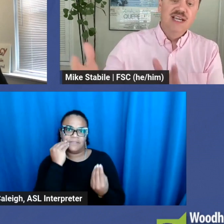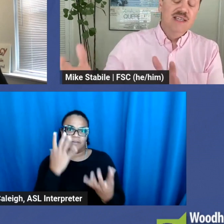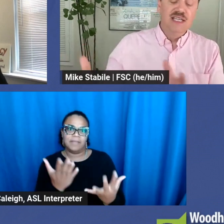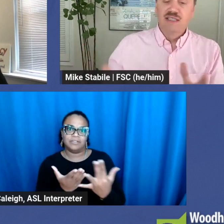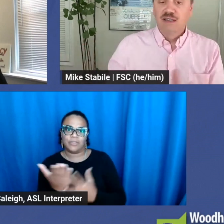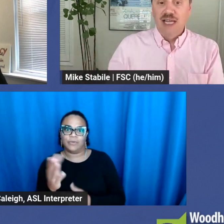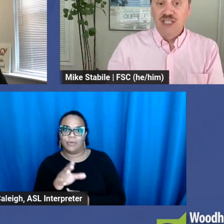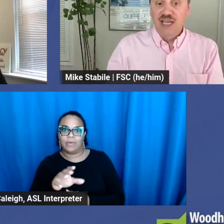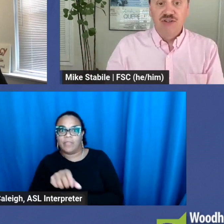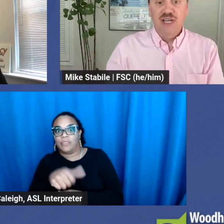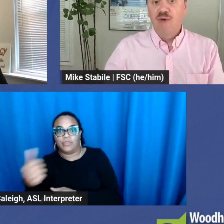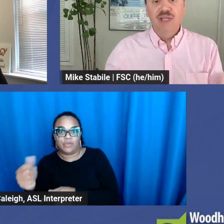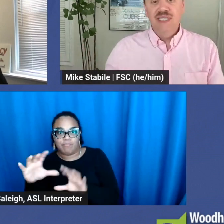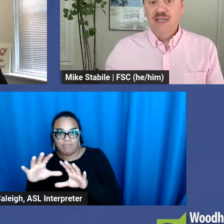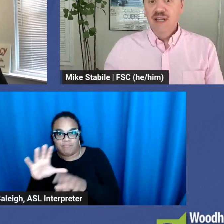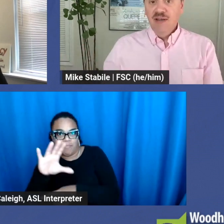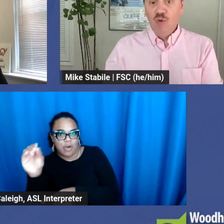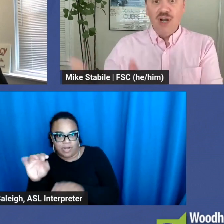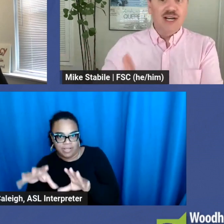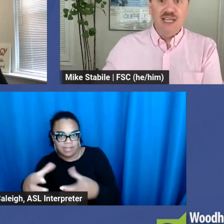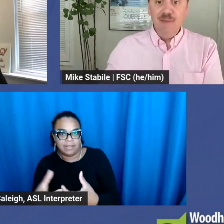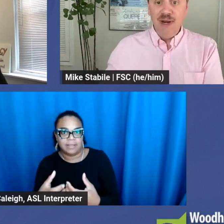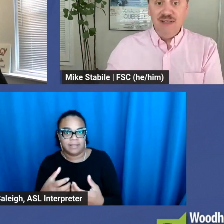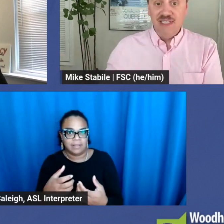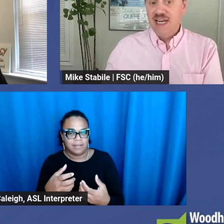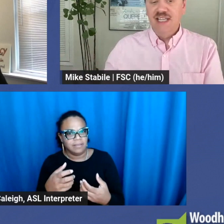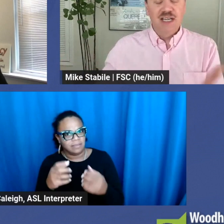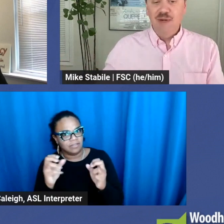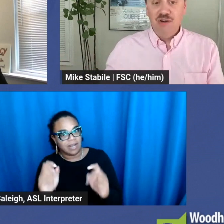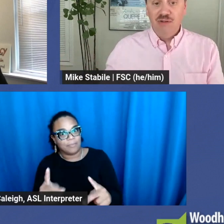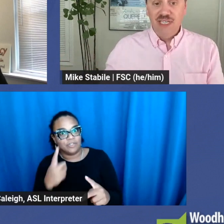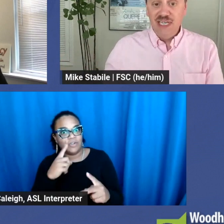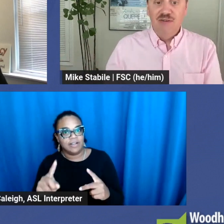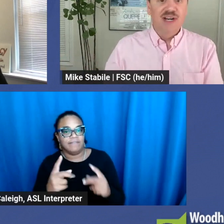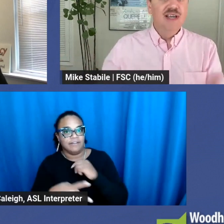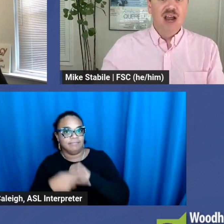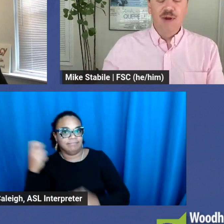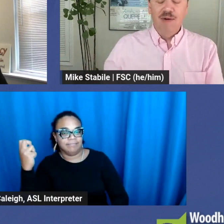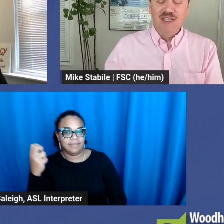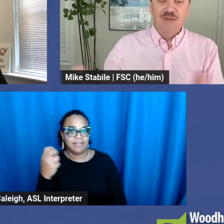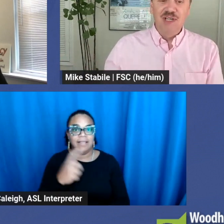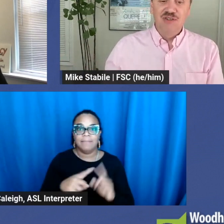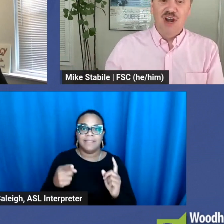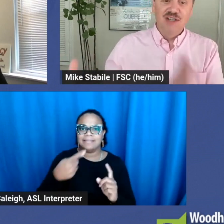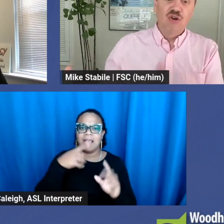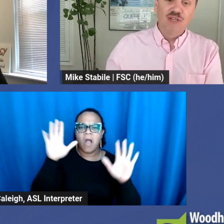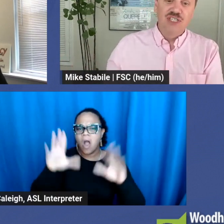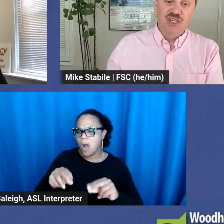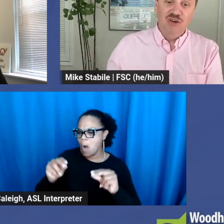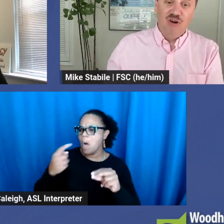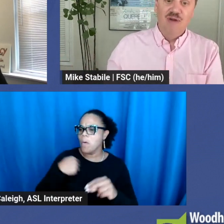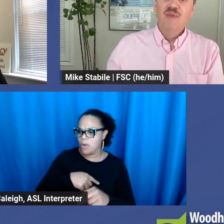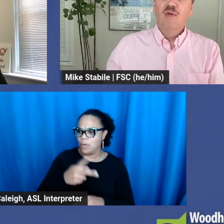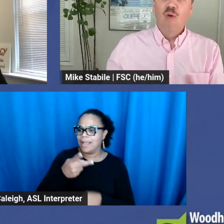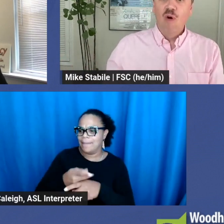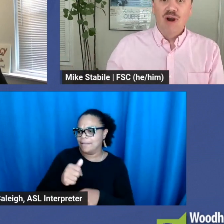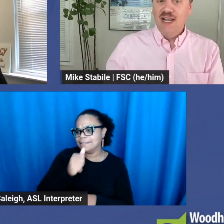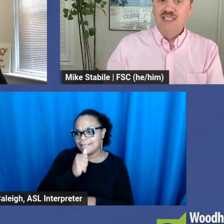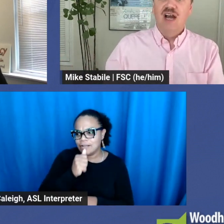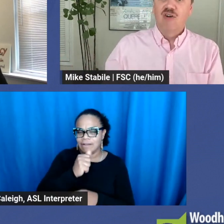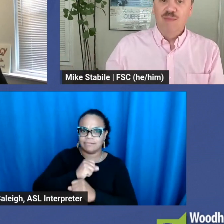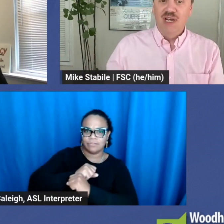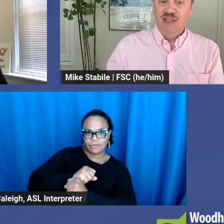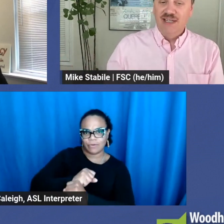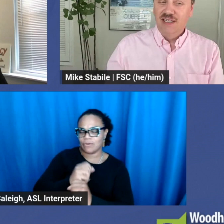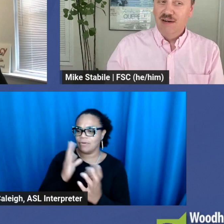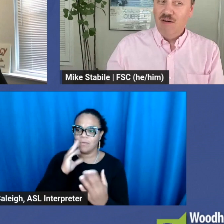surveillance. These legislators say, well, listen, we're not going to keep any of this data. It's going to be totally secret. I mean, it's going to be totally secure, or it's